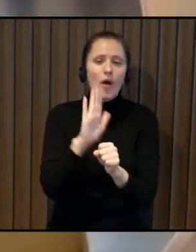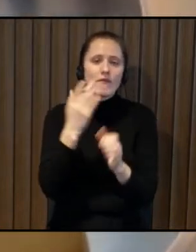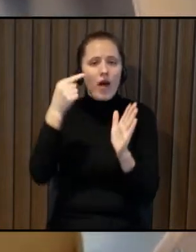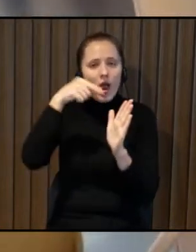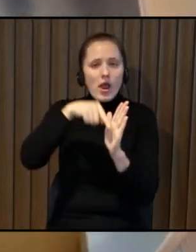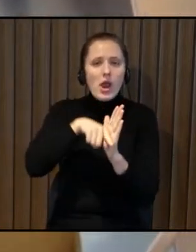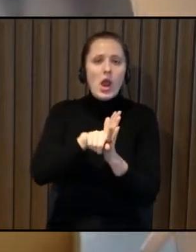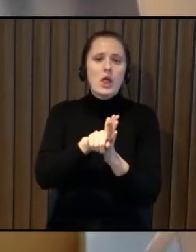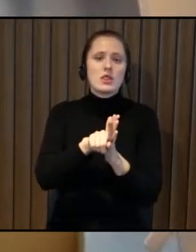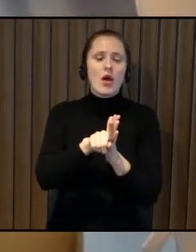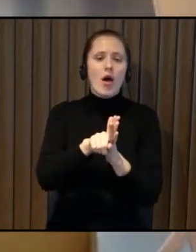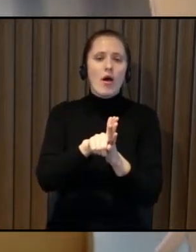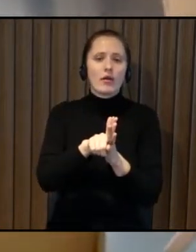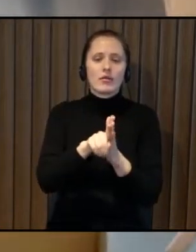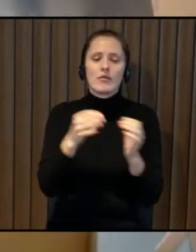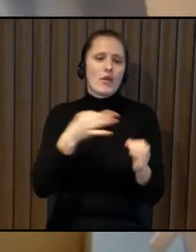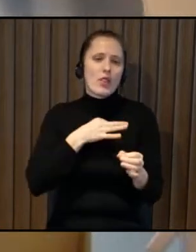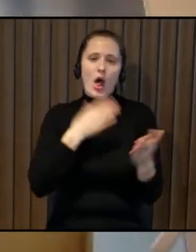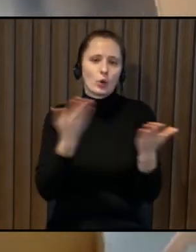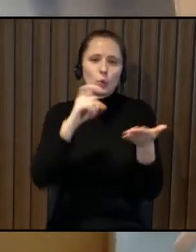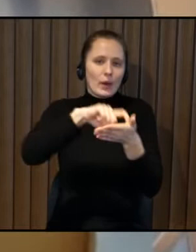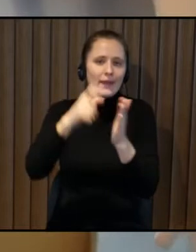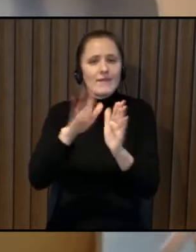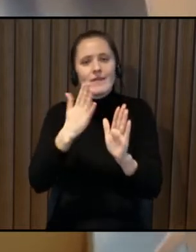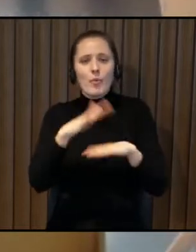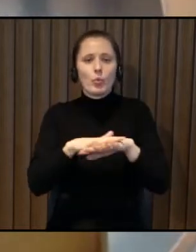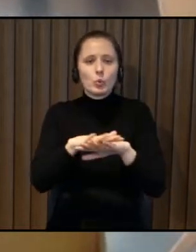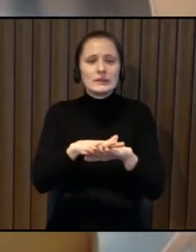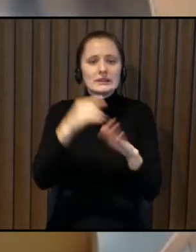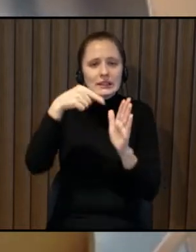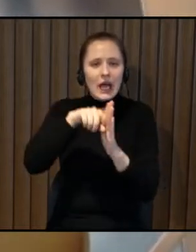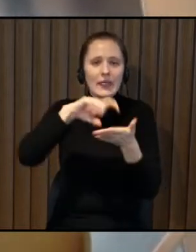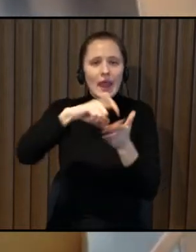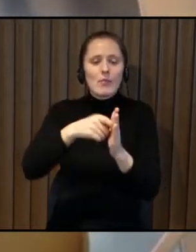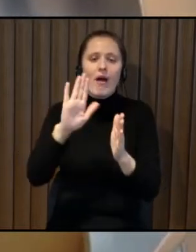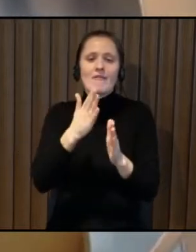important, because when a person enters a